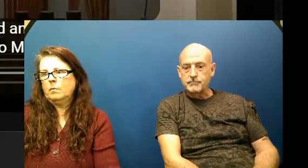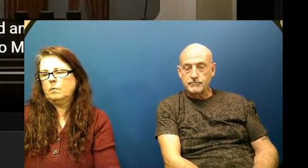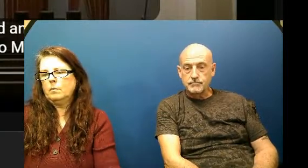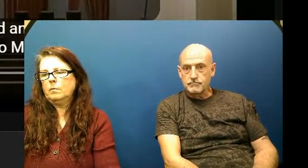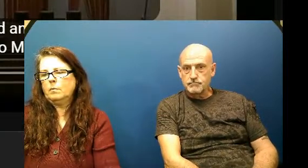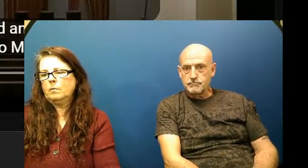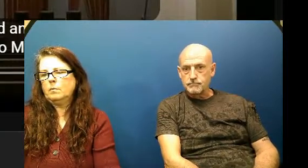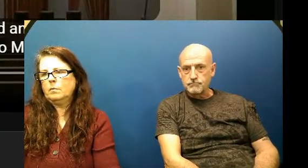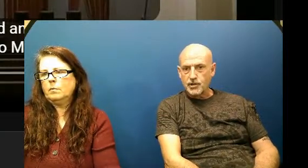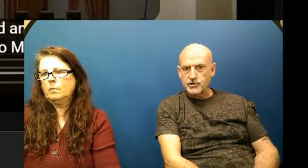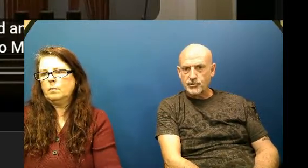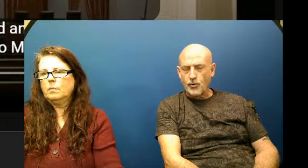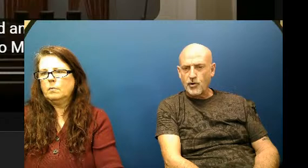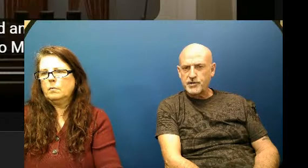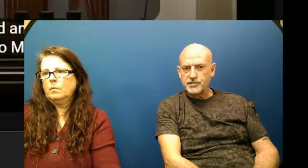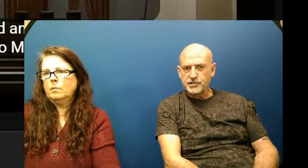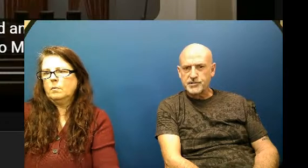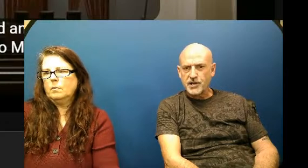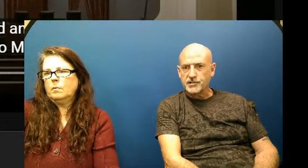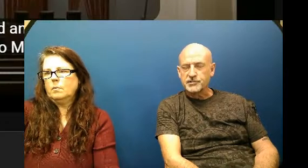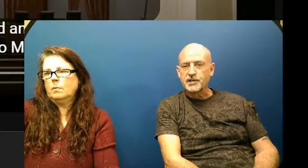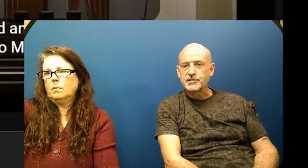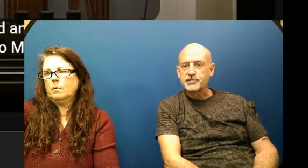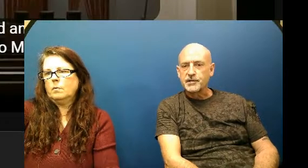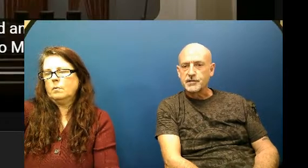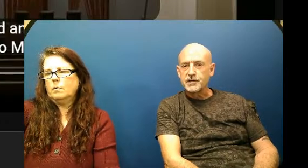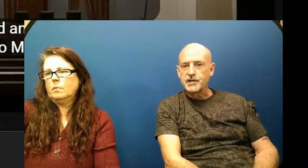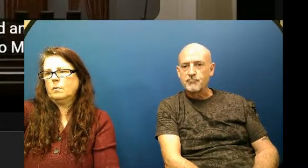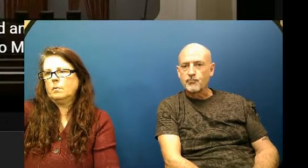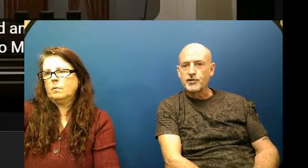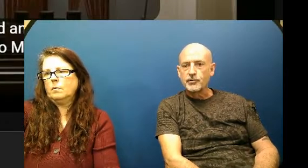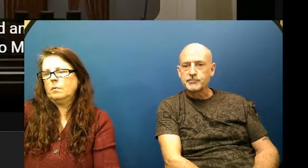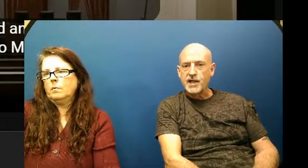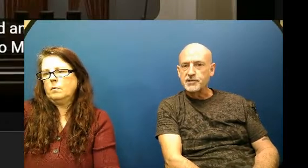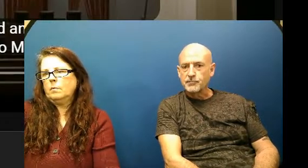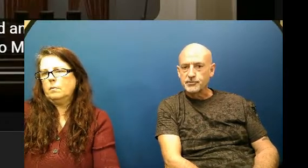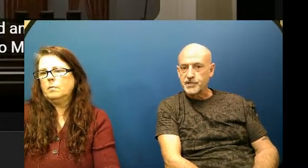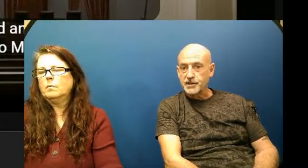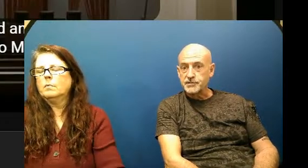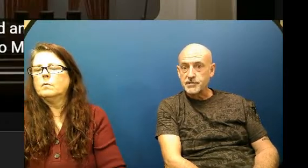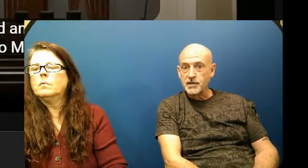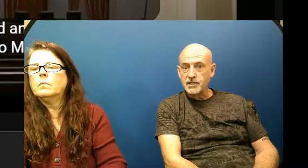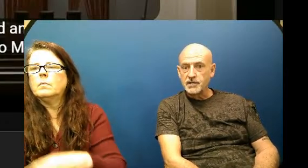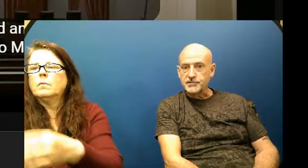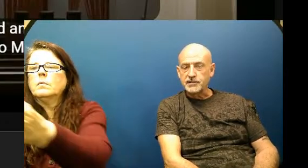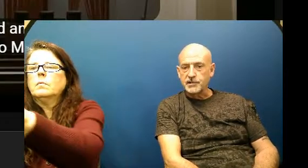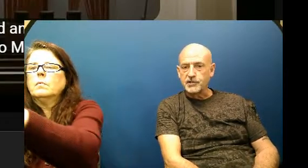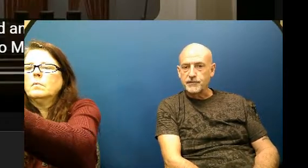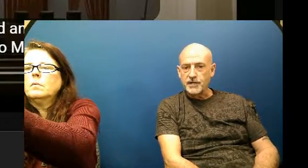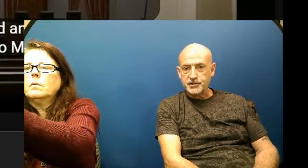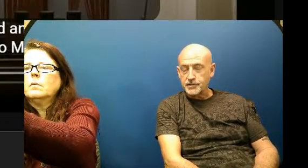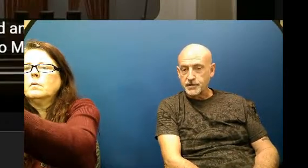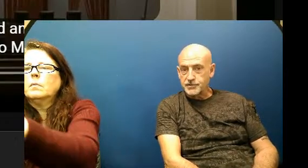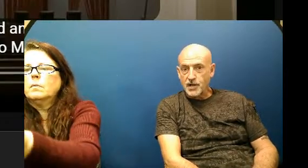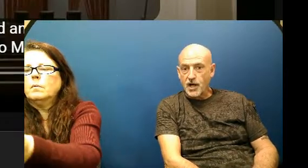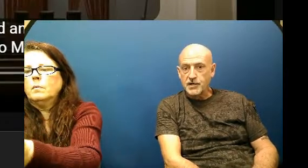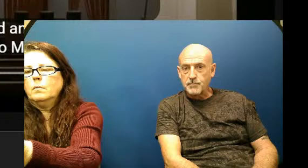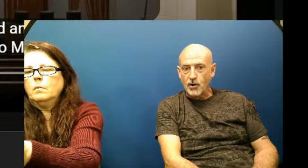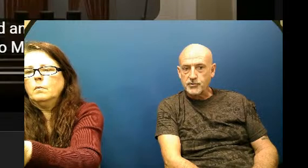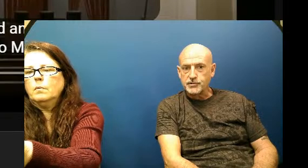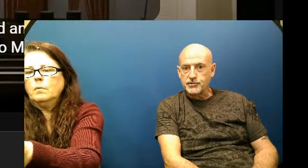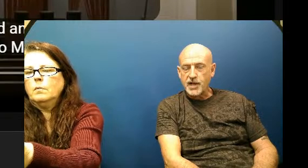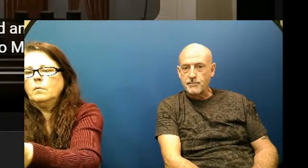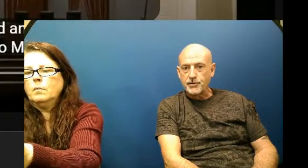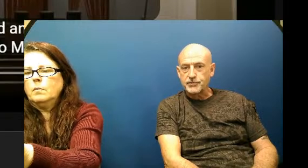right, because a corporation just doesn't exist in any real tangible sense. It's a legal fiction. It's not